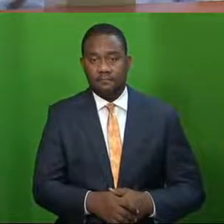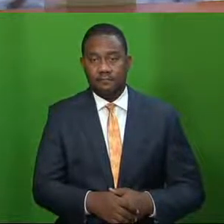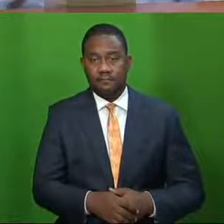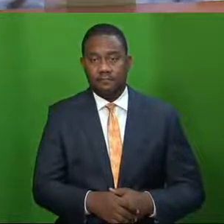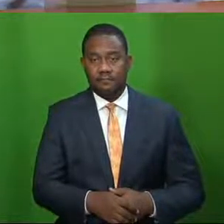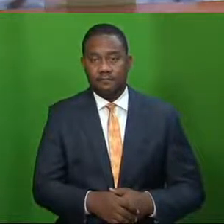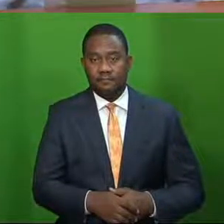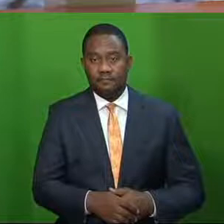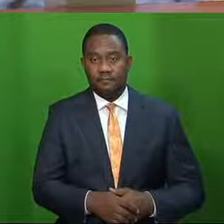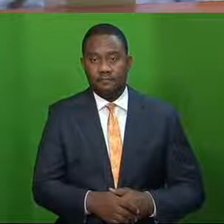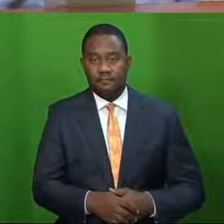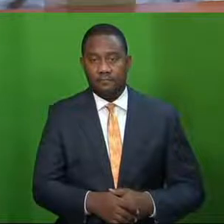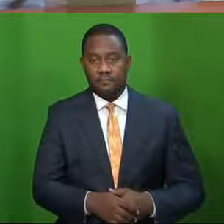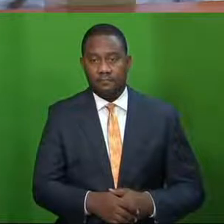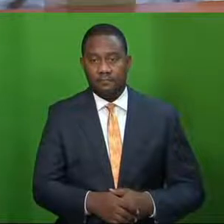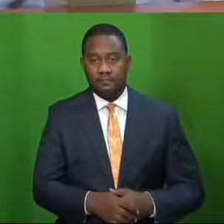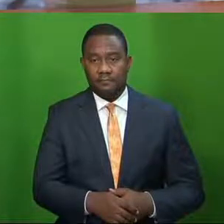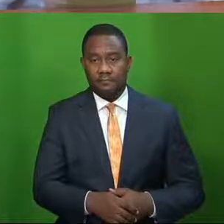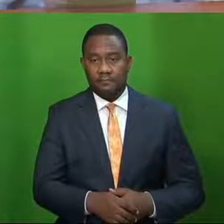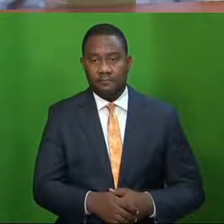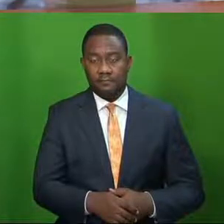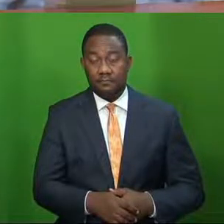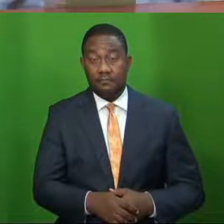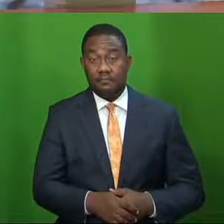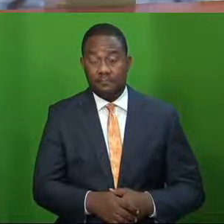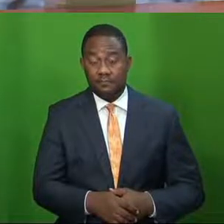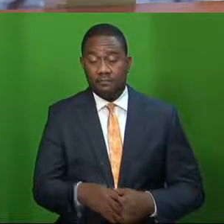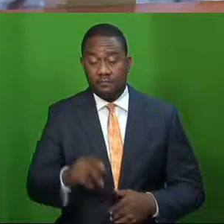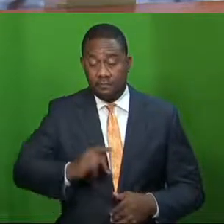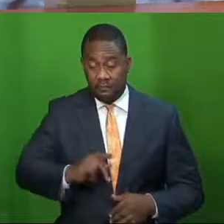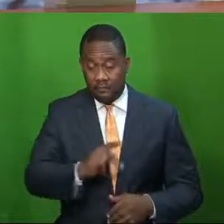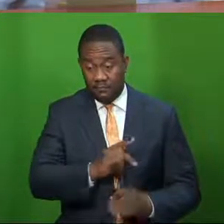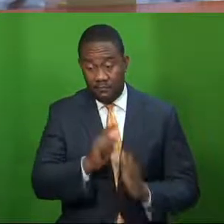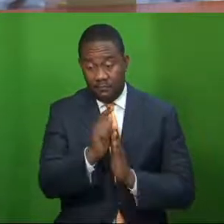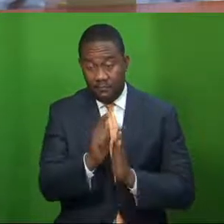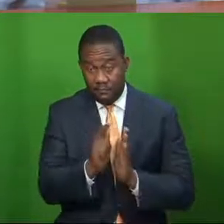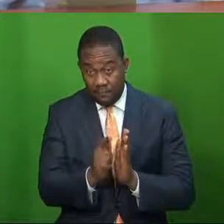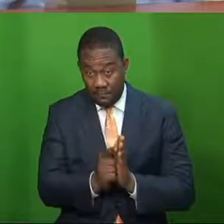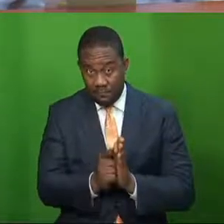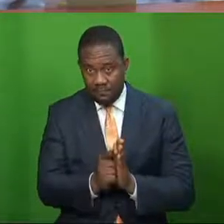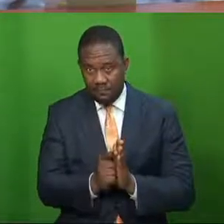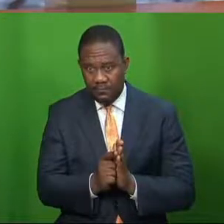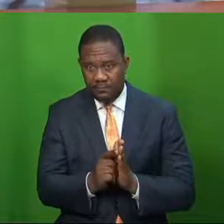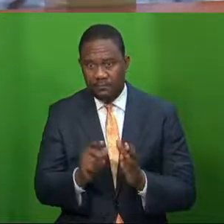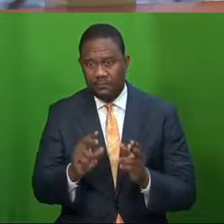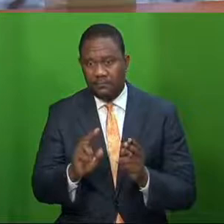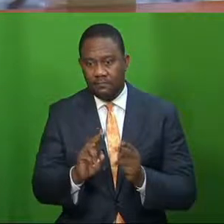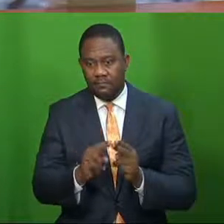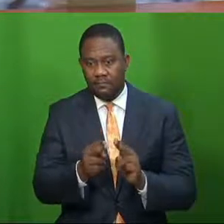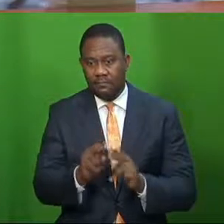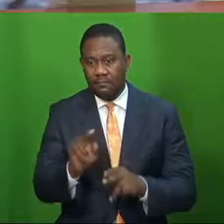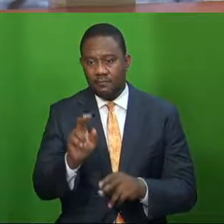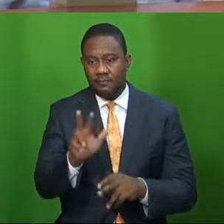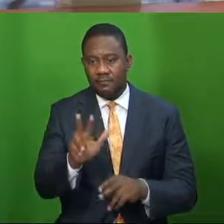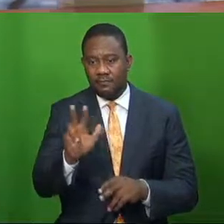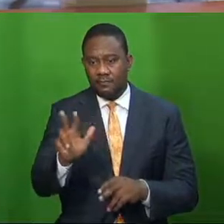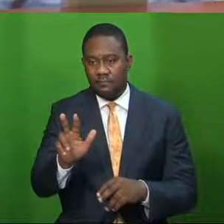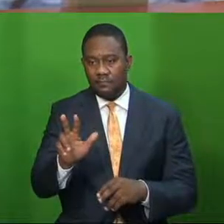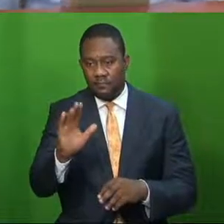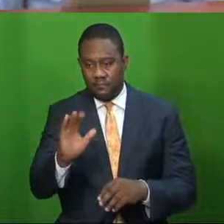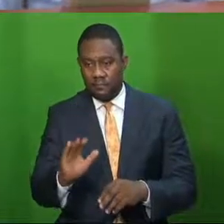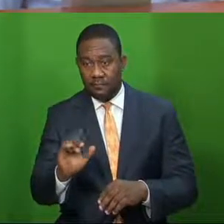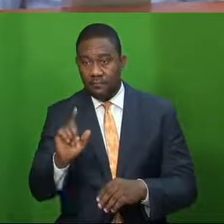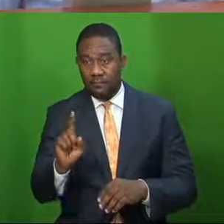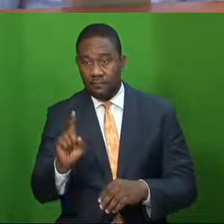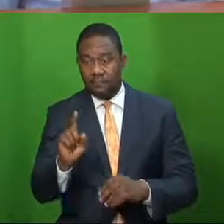Order 33 of our standing orders provides, Order 33.1, that